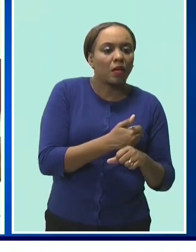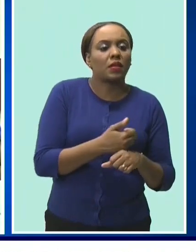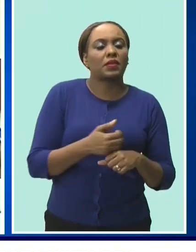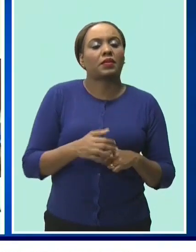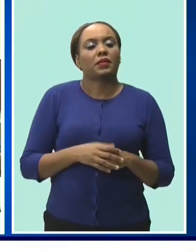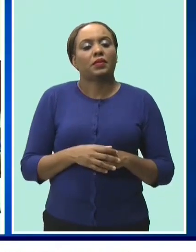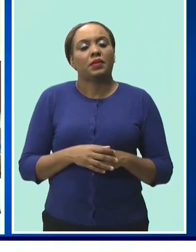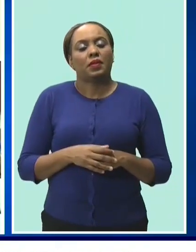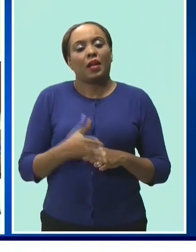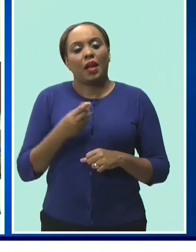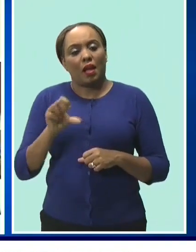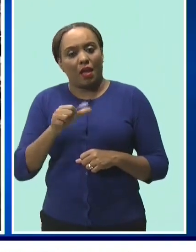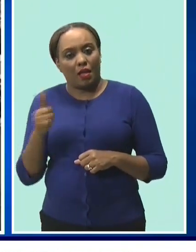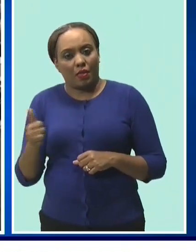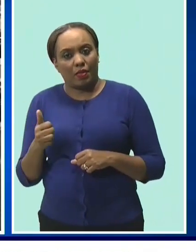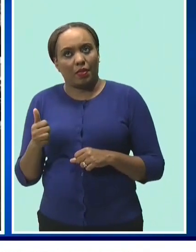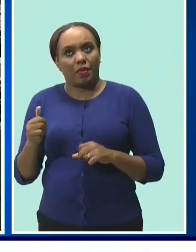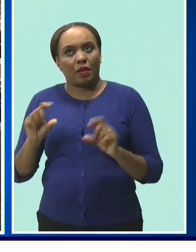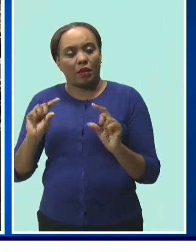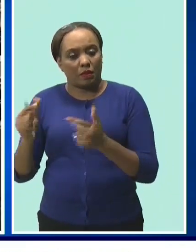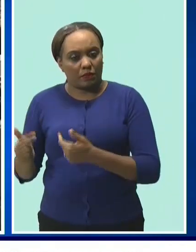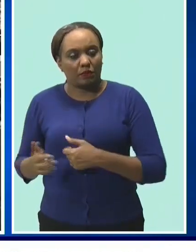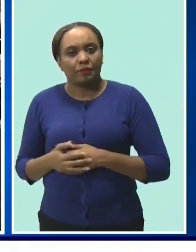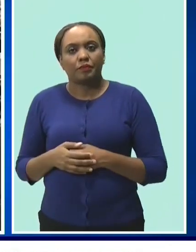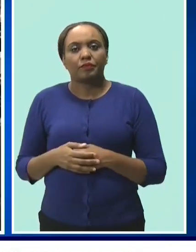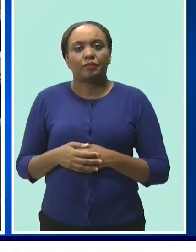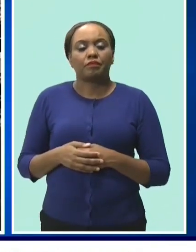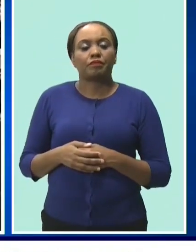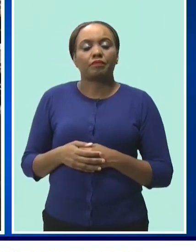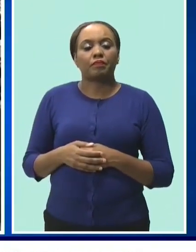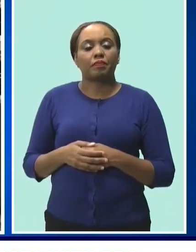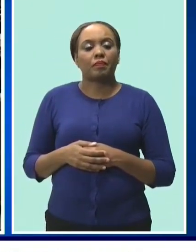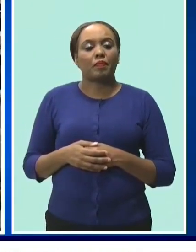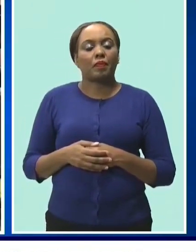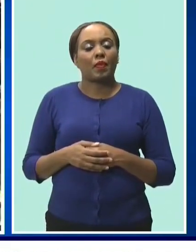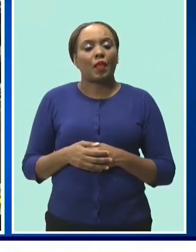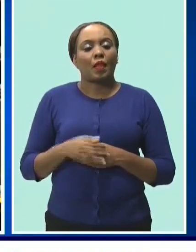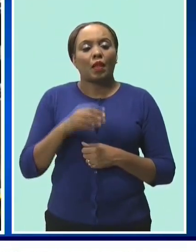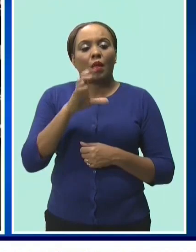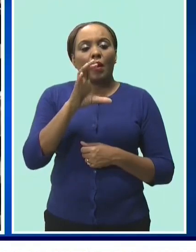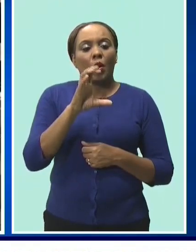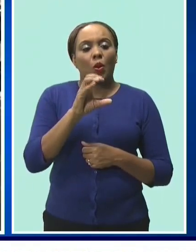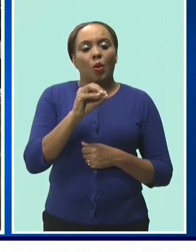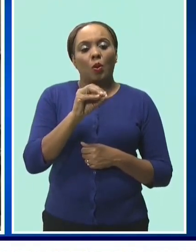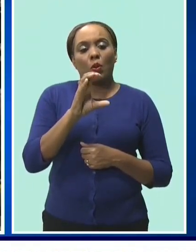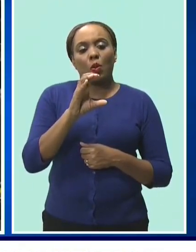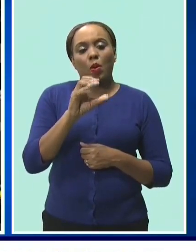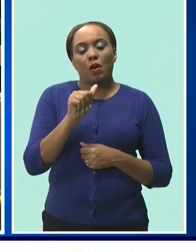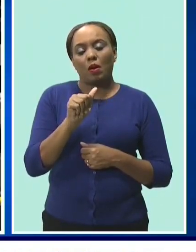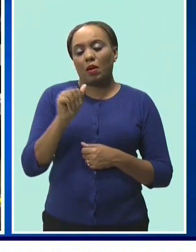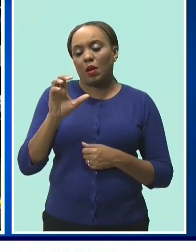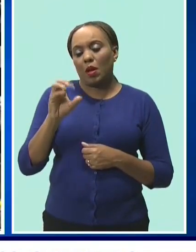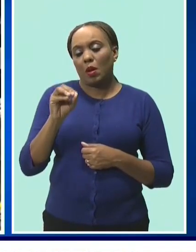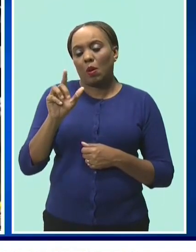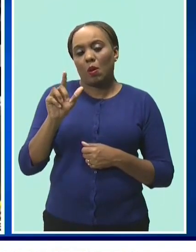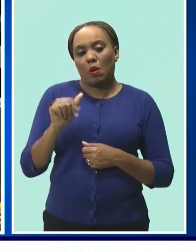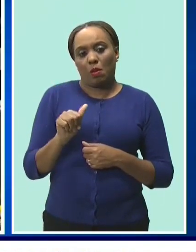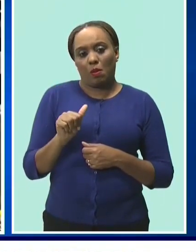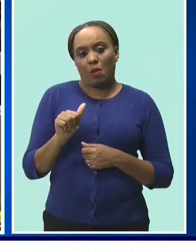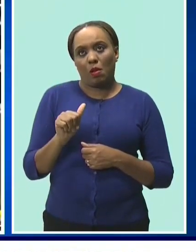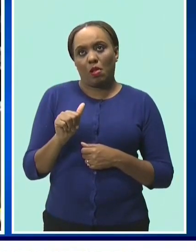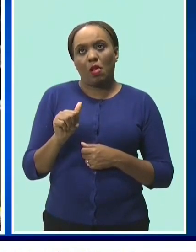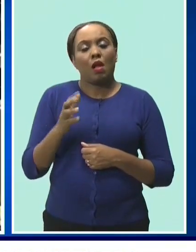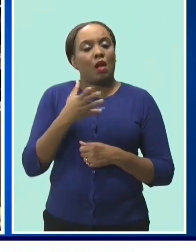Andre Thomas says as part of the Coca-Cola Company's World Without Waste project, about 15% of the water used on the